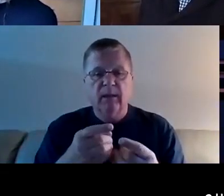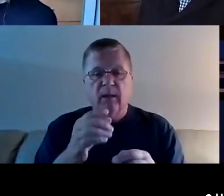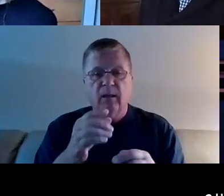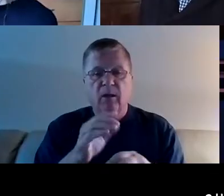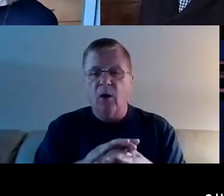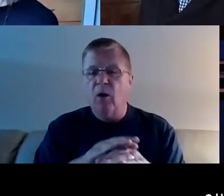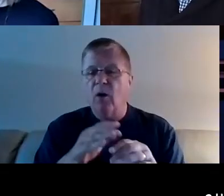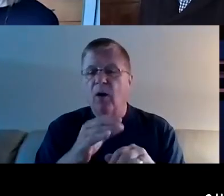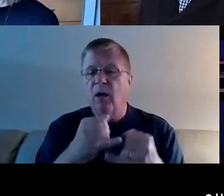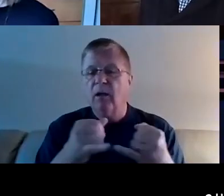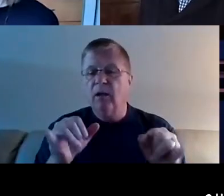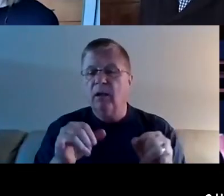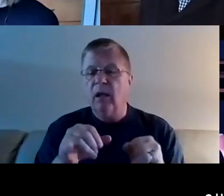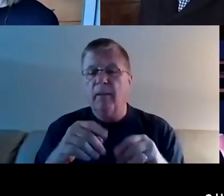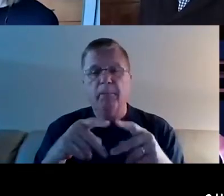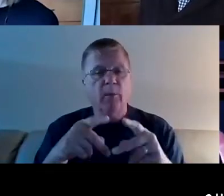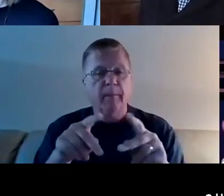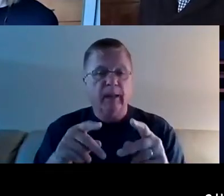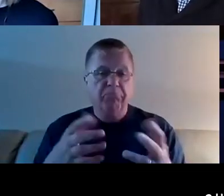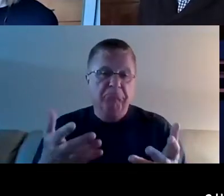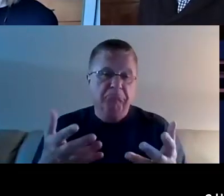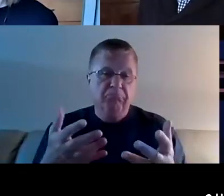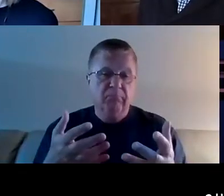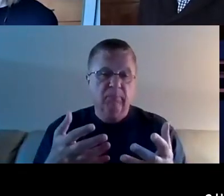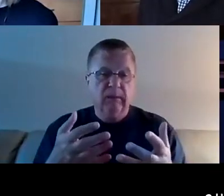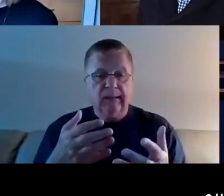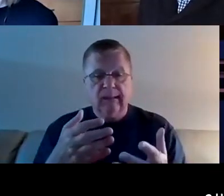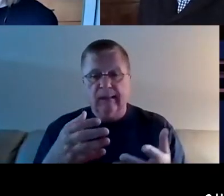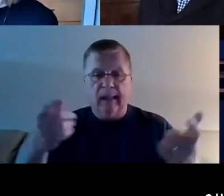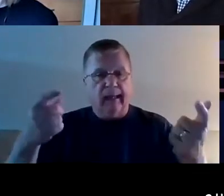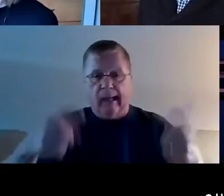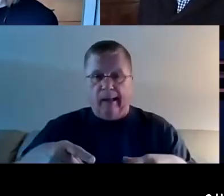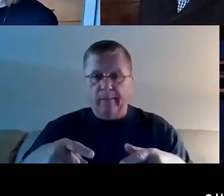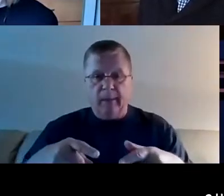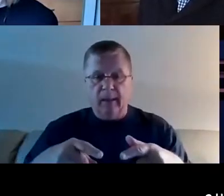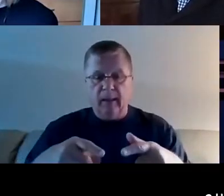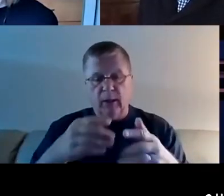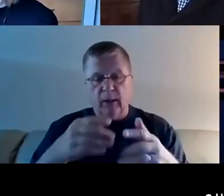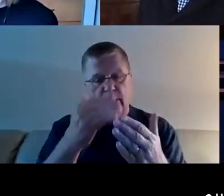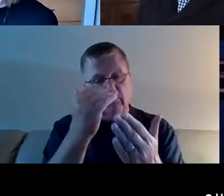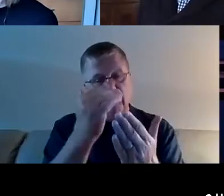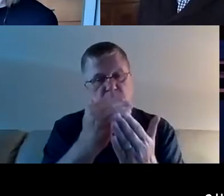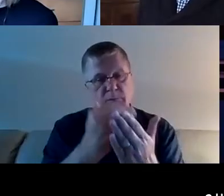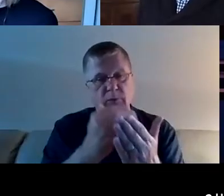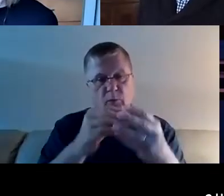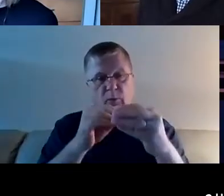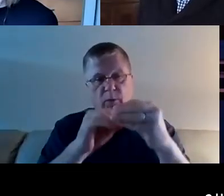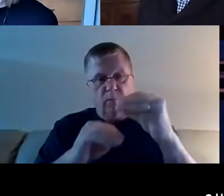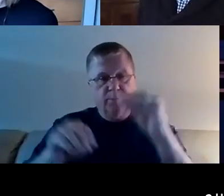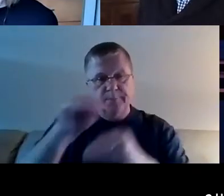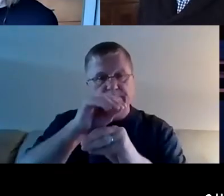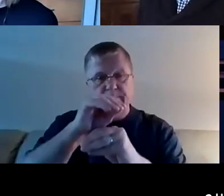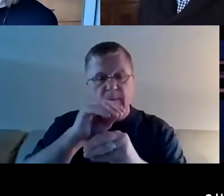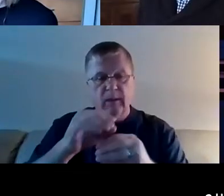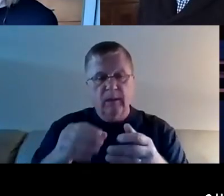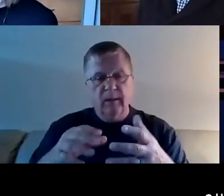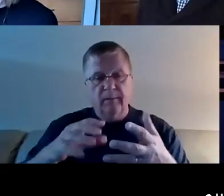the revision had gone back through PWSA, and this is part of what it seems to maybe have gotten mixed up with